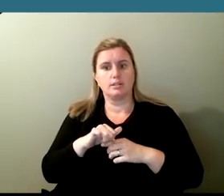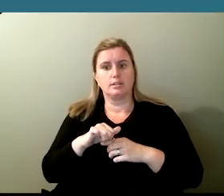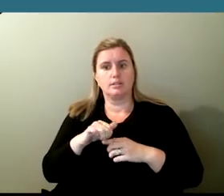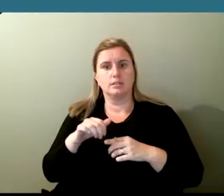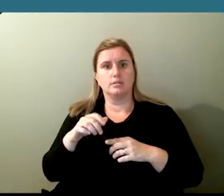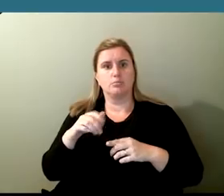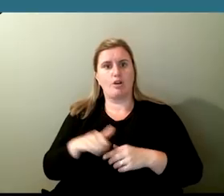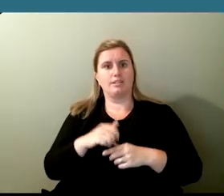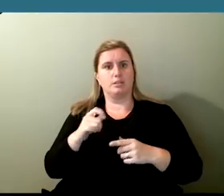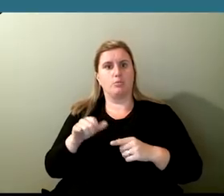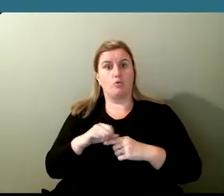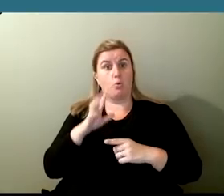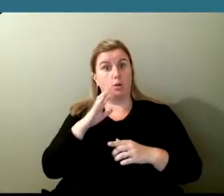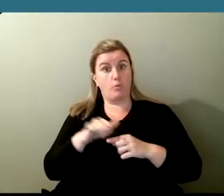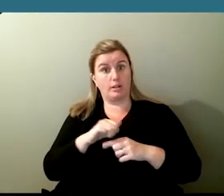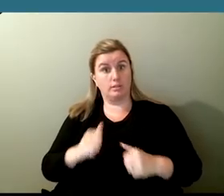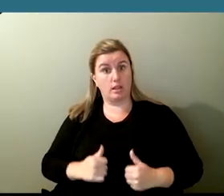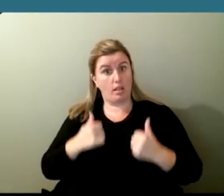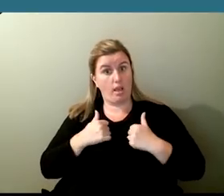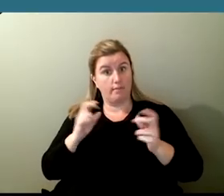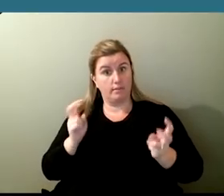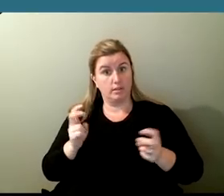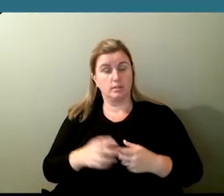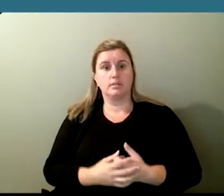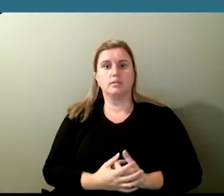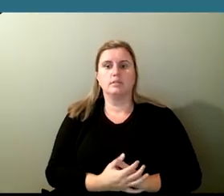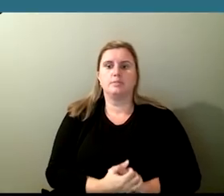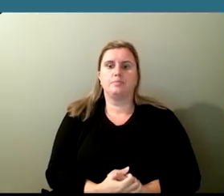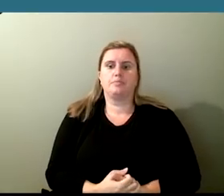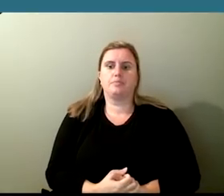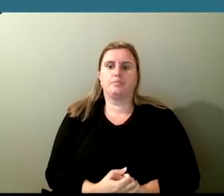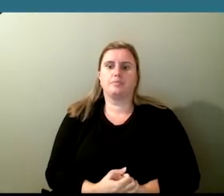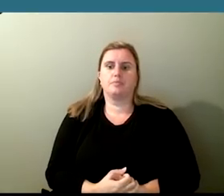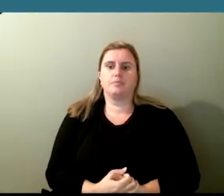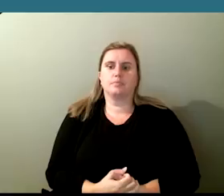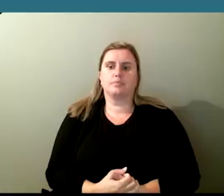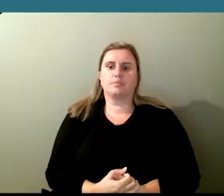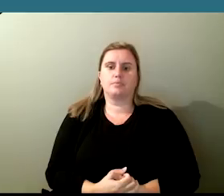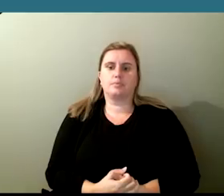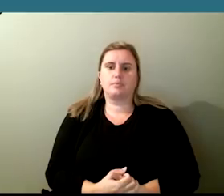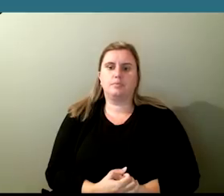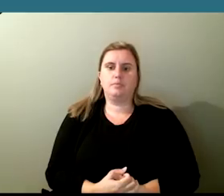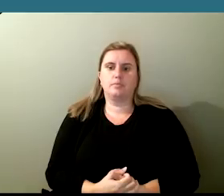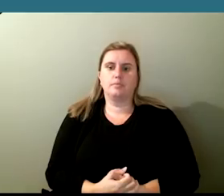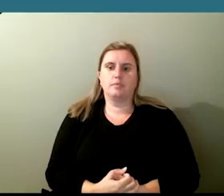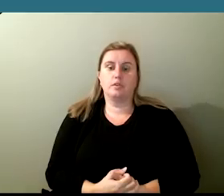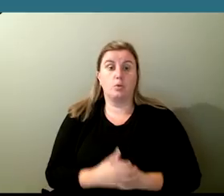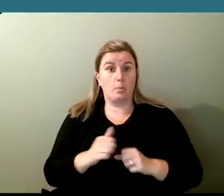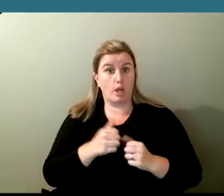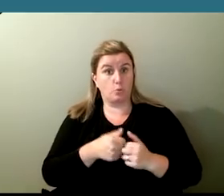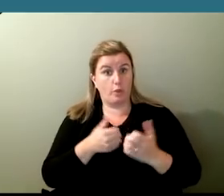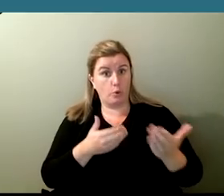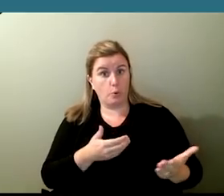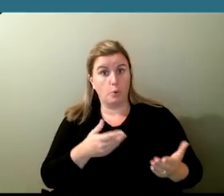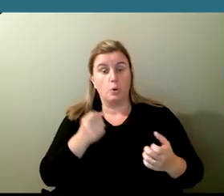performance? Are they gonna practice it live? Are they gonna, they may practice with you? Are they just